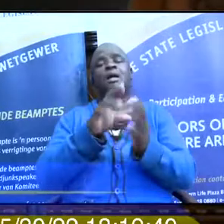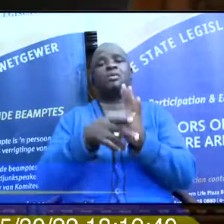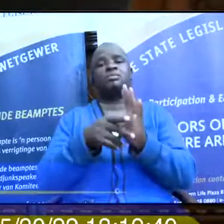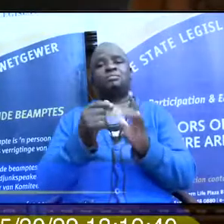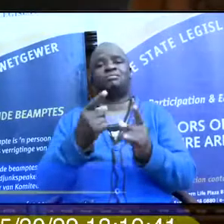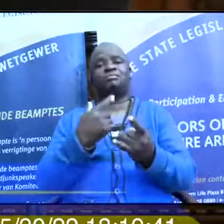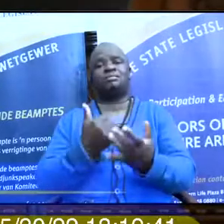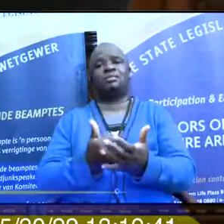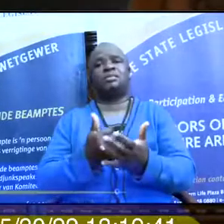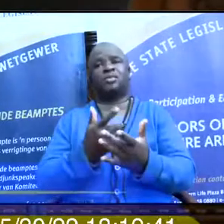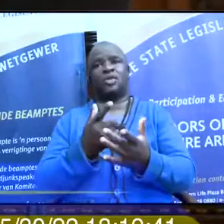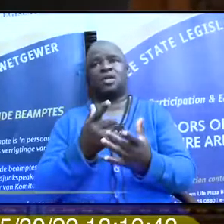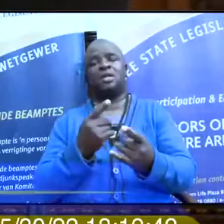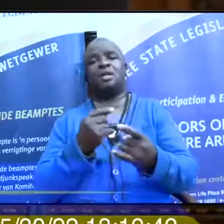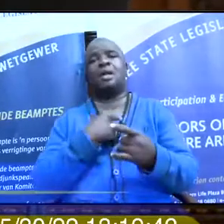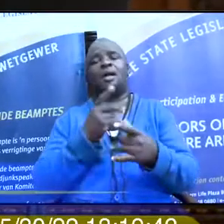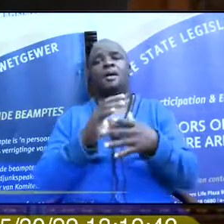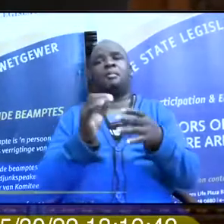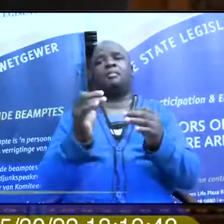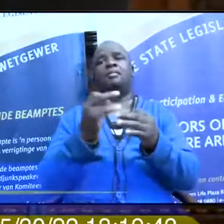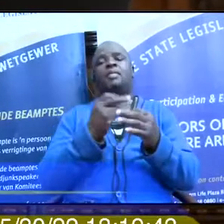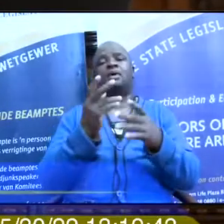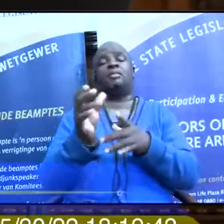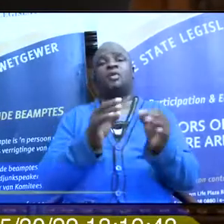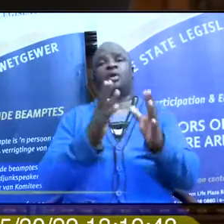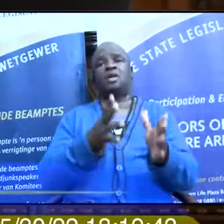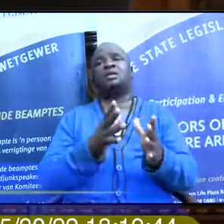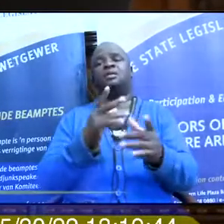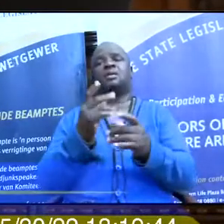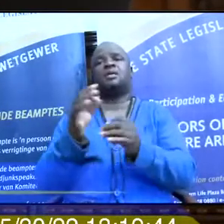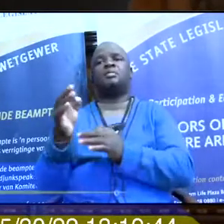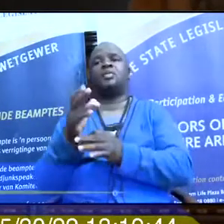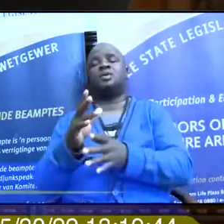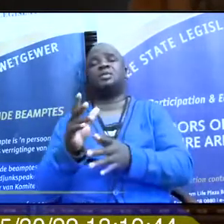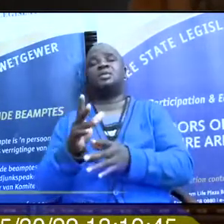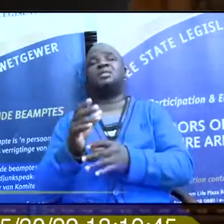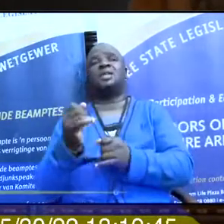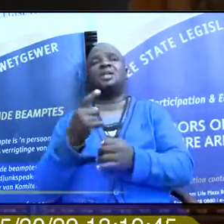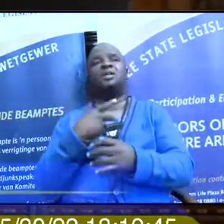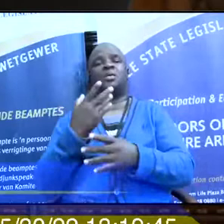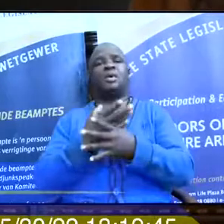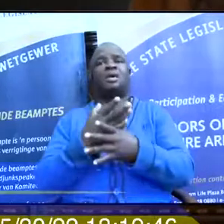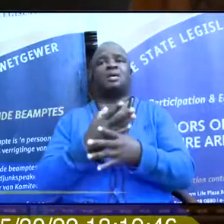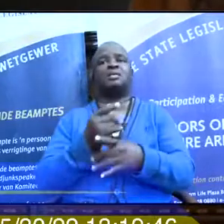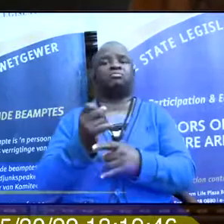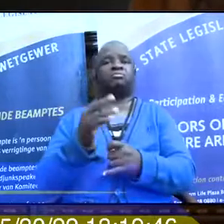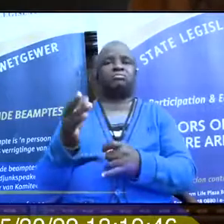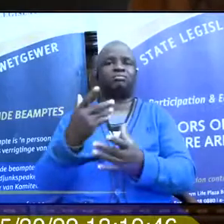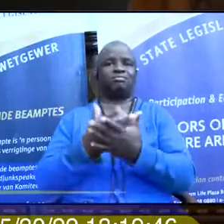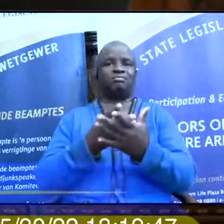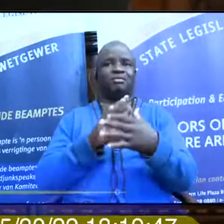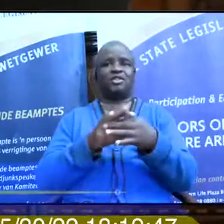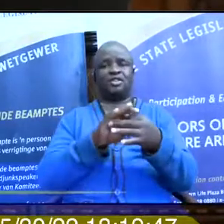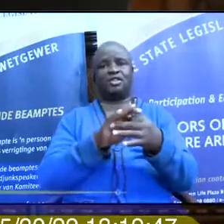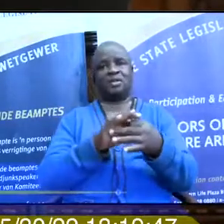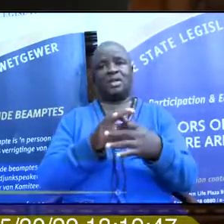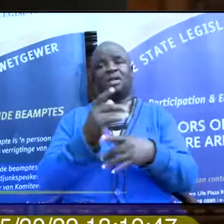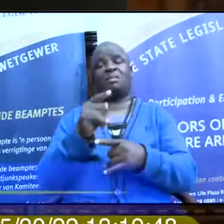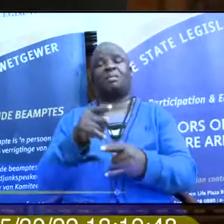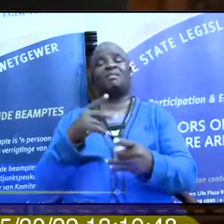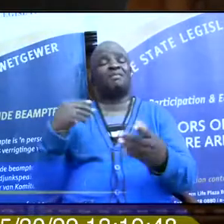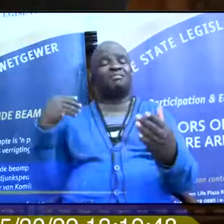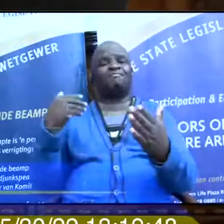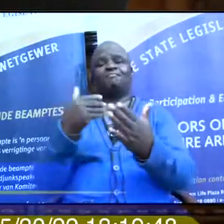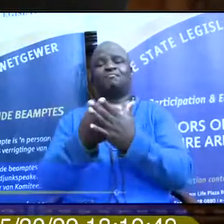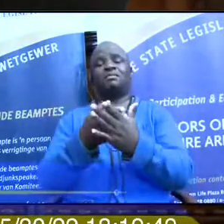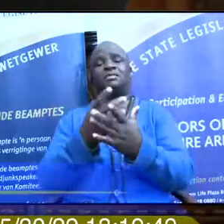employee employee relations at workplace and this was a milestone achieved to guarantee security